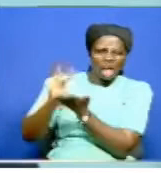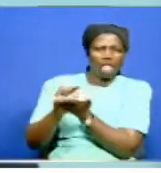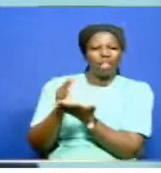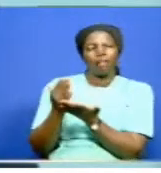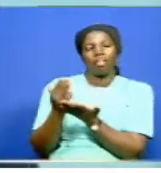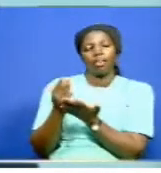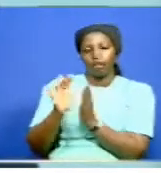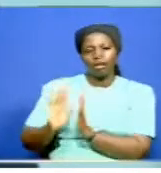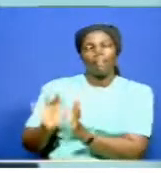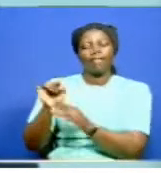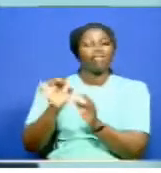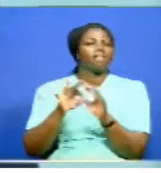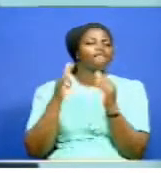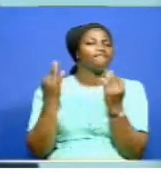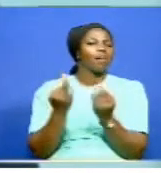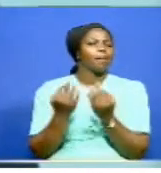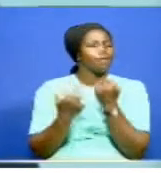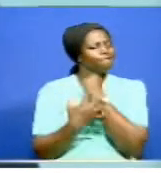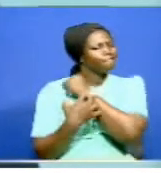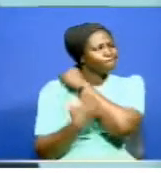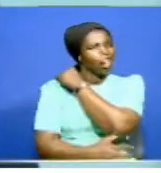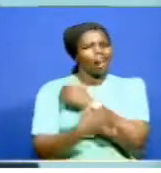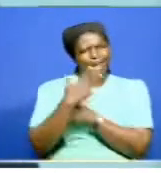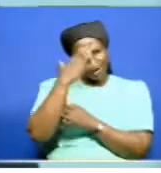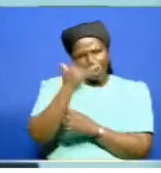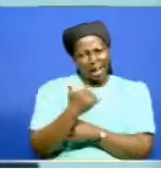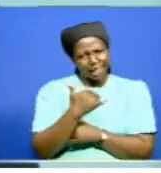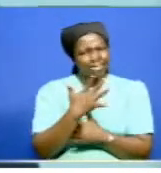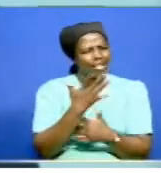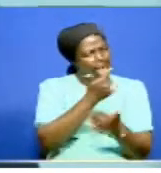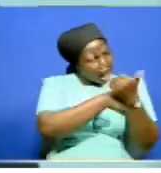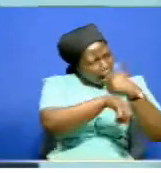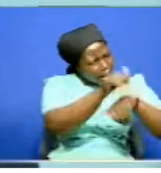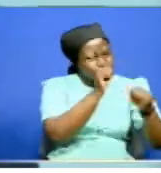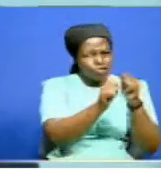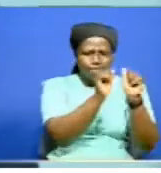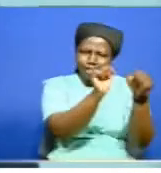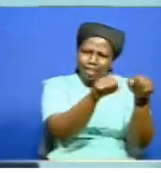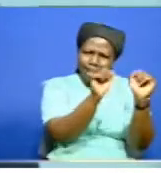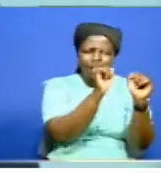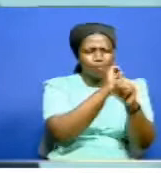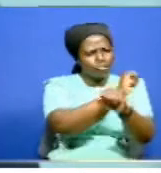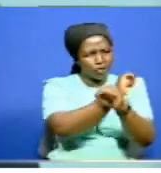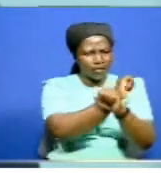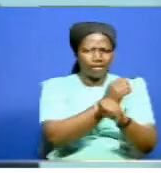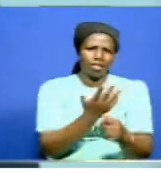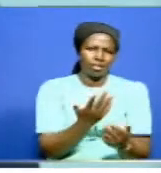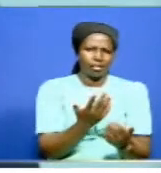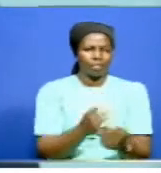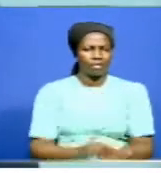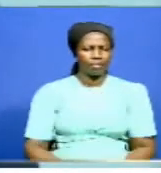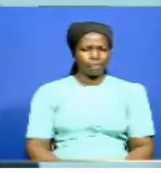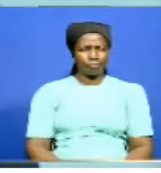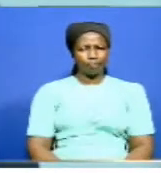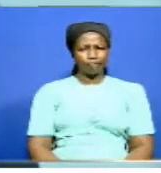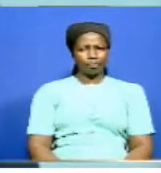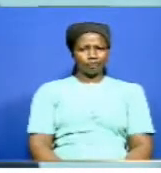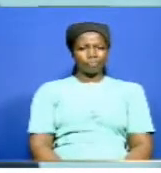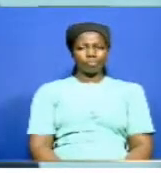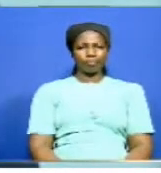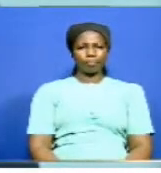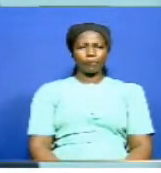destitute because of a crash that could have been very easily avoided.